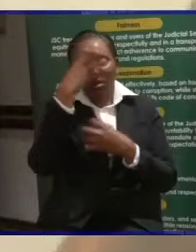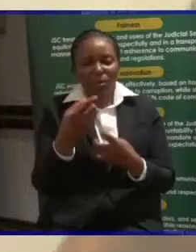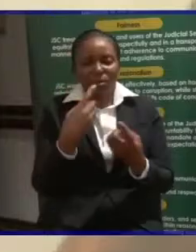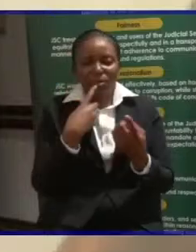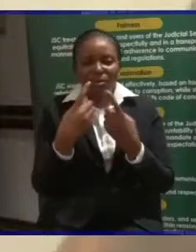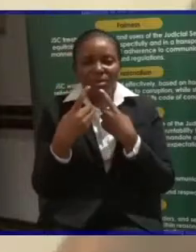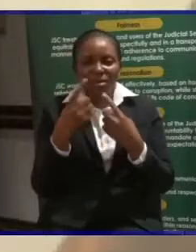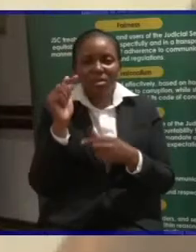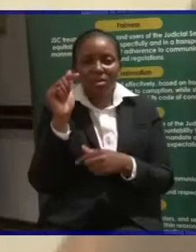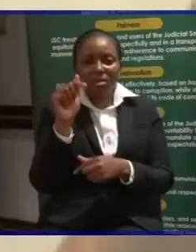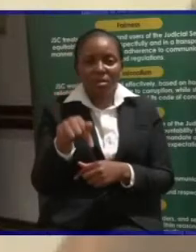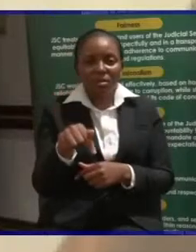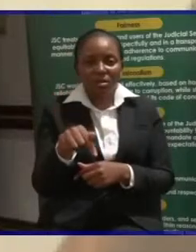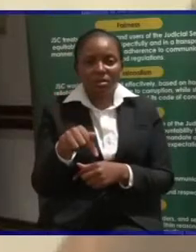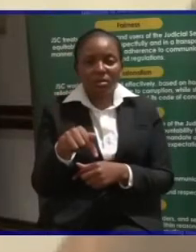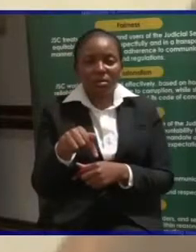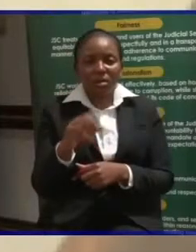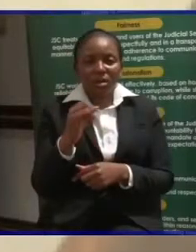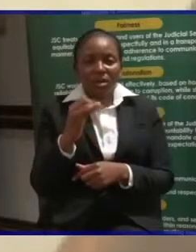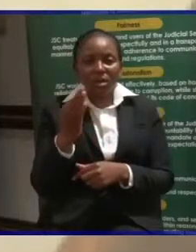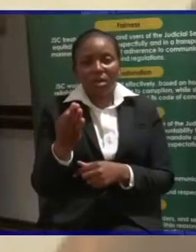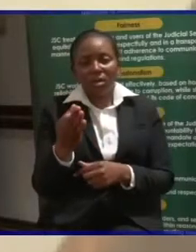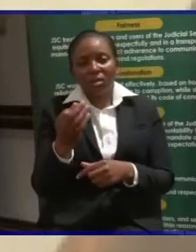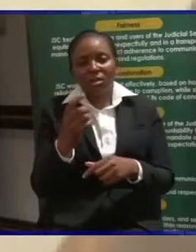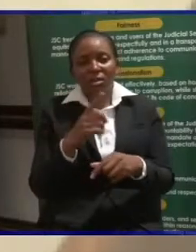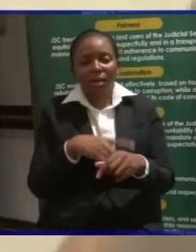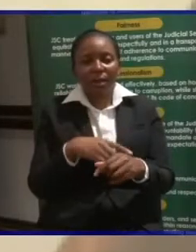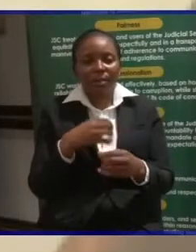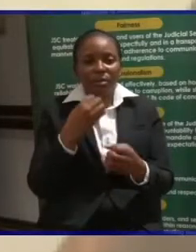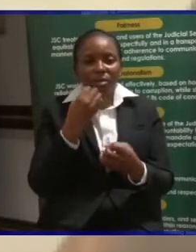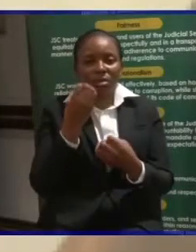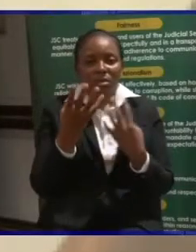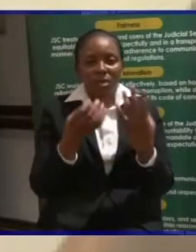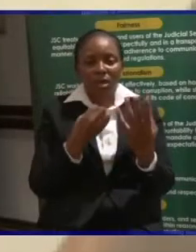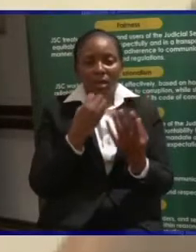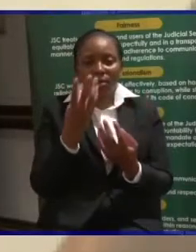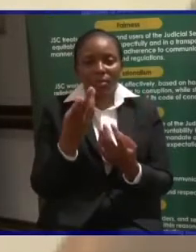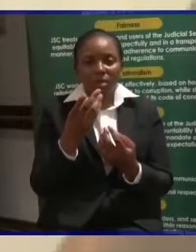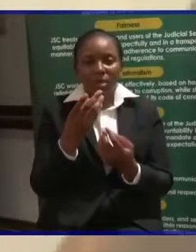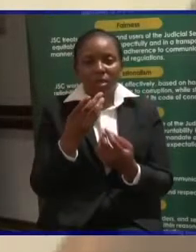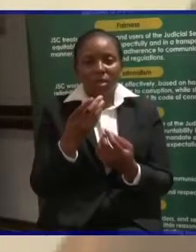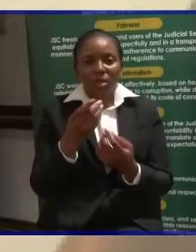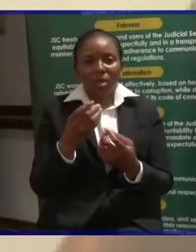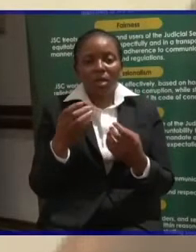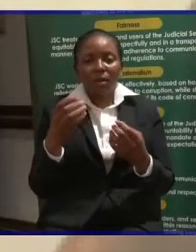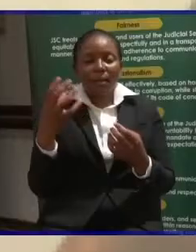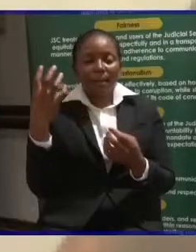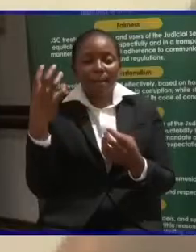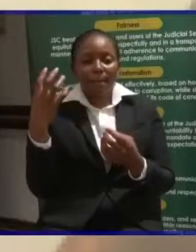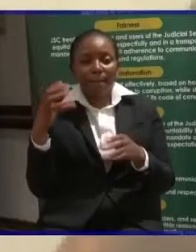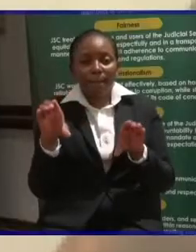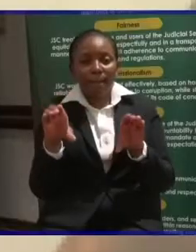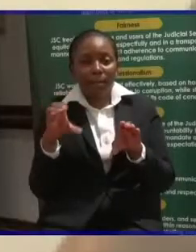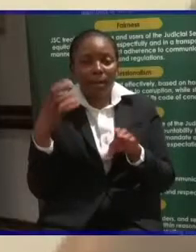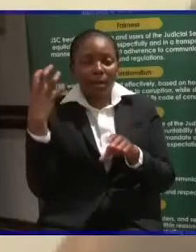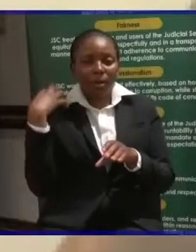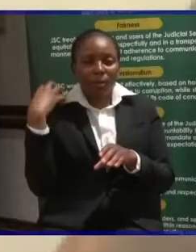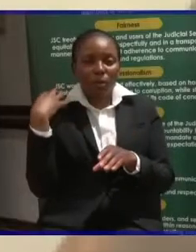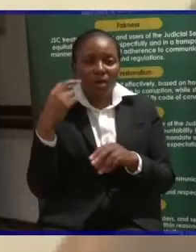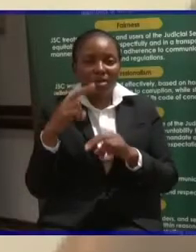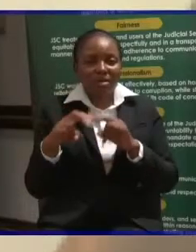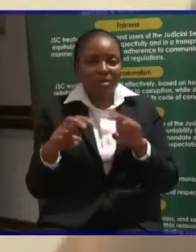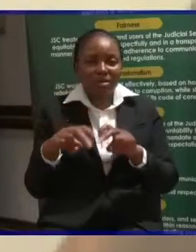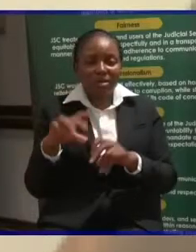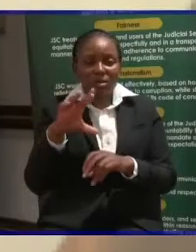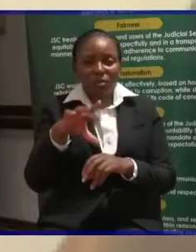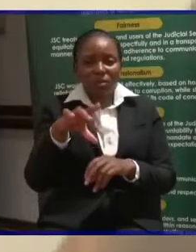that in circumstances described, an employer can seek a specific